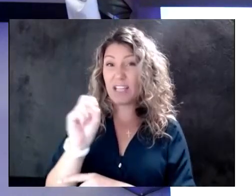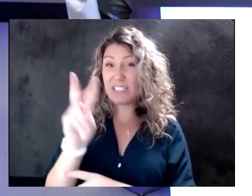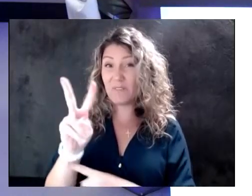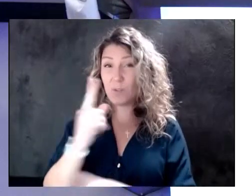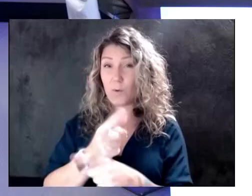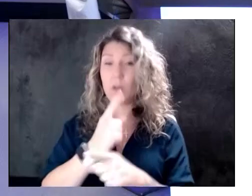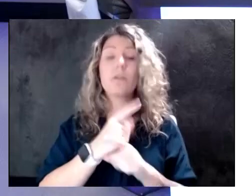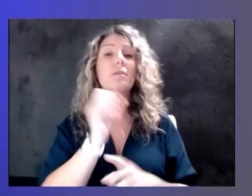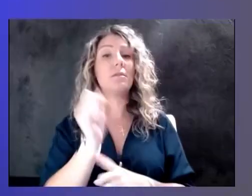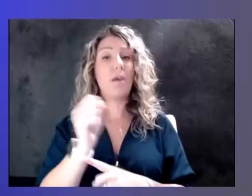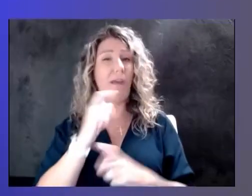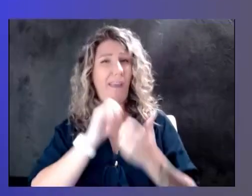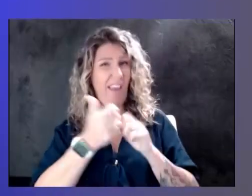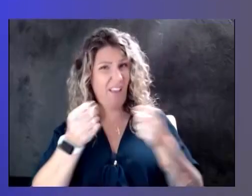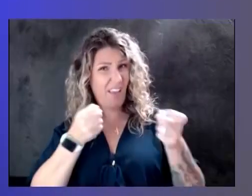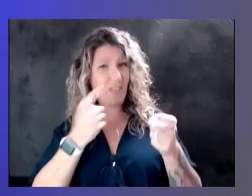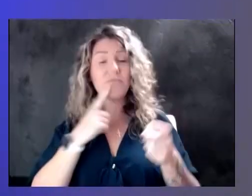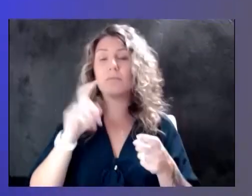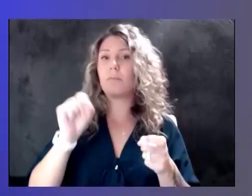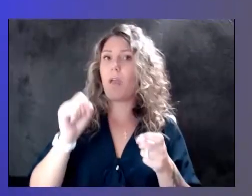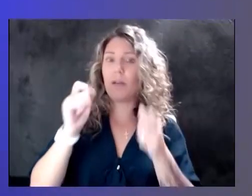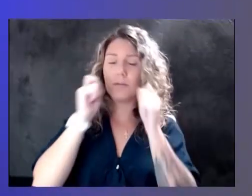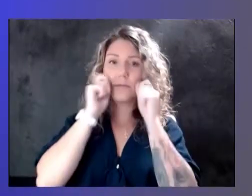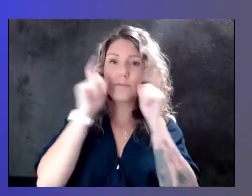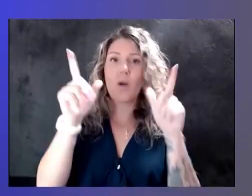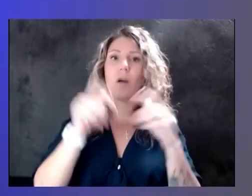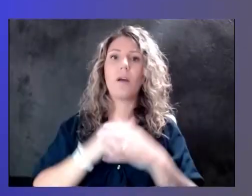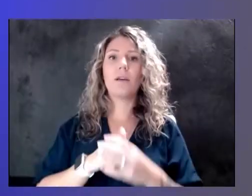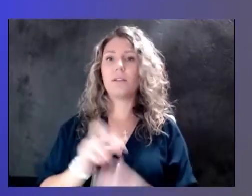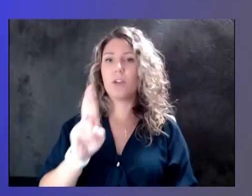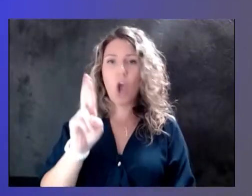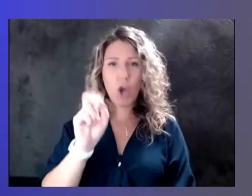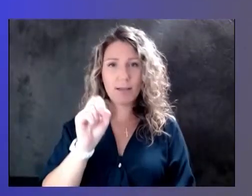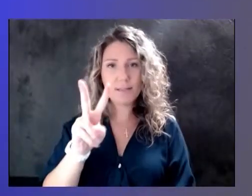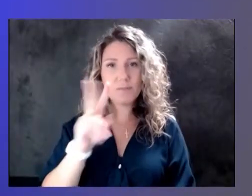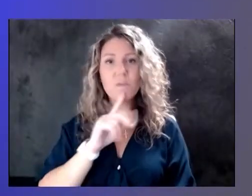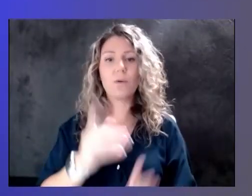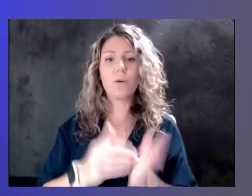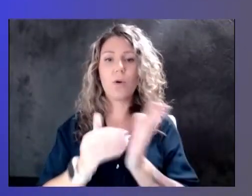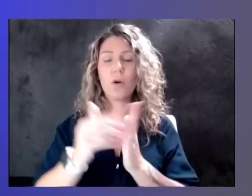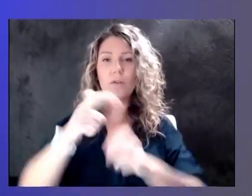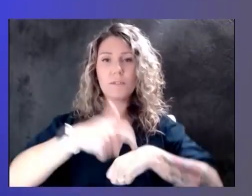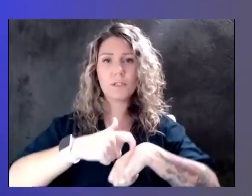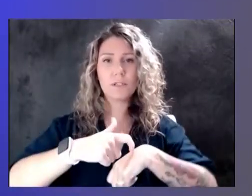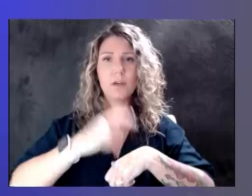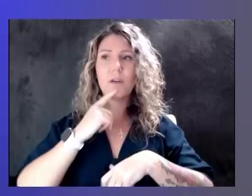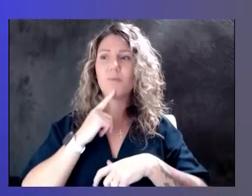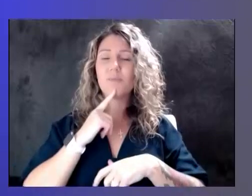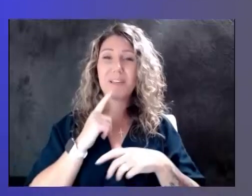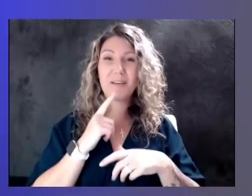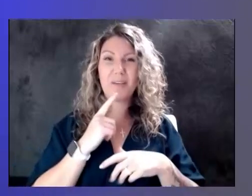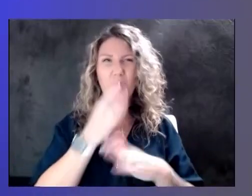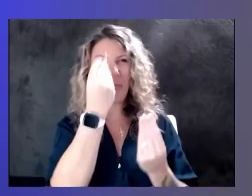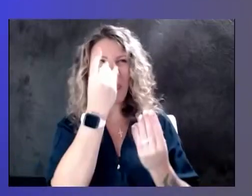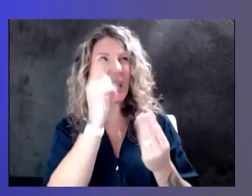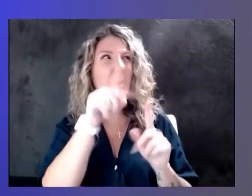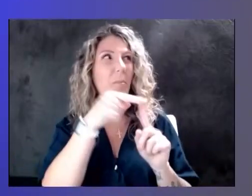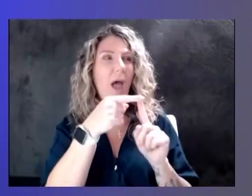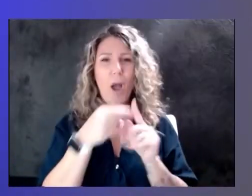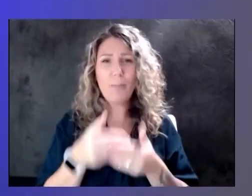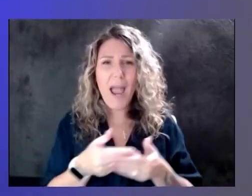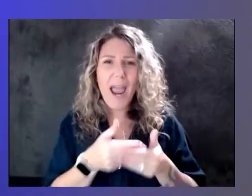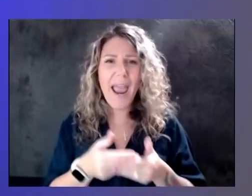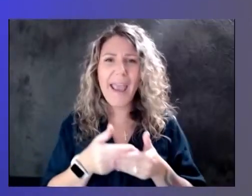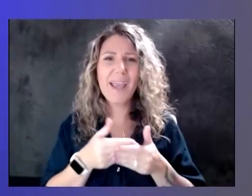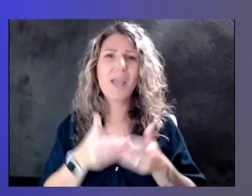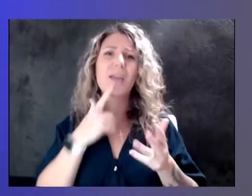real surprise. So RSV, we think of oftentimes for little babies or neonatal patients, also a